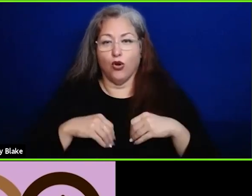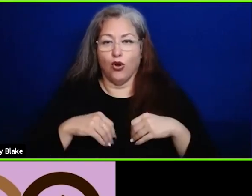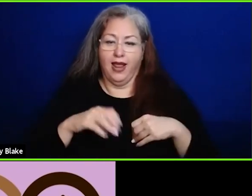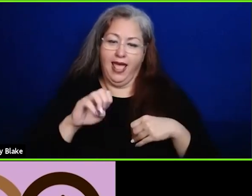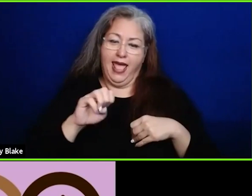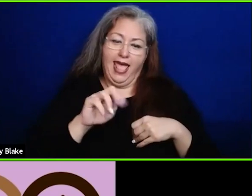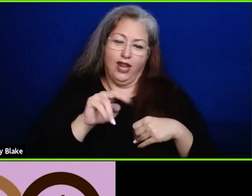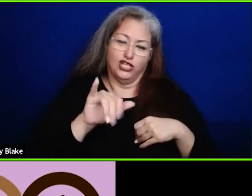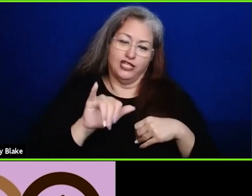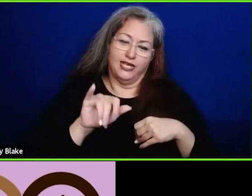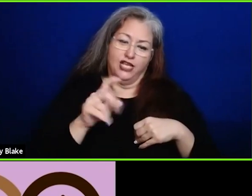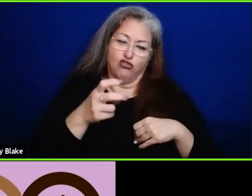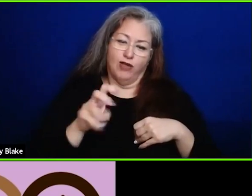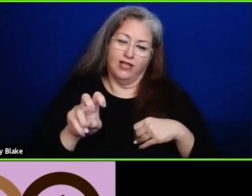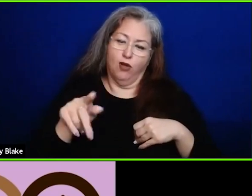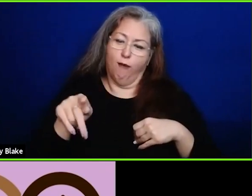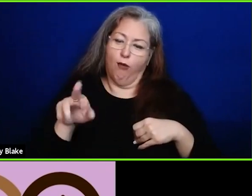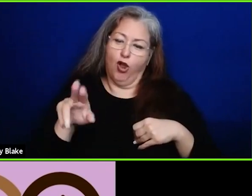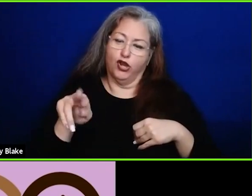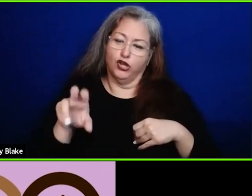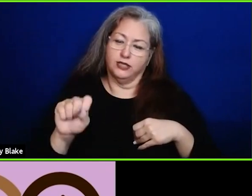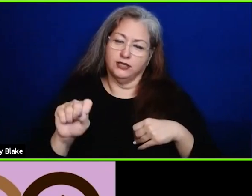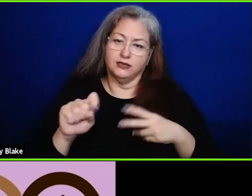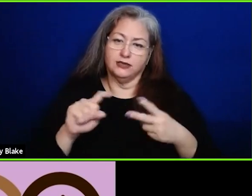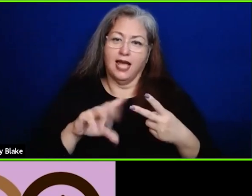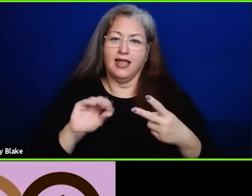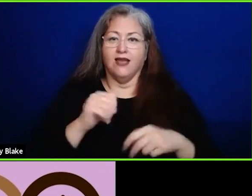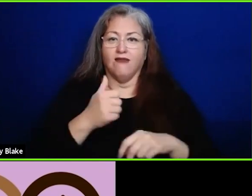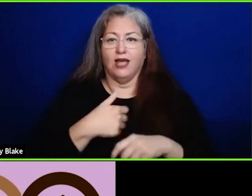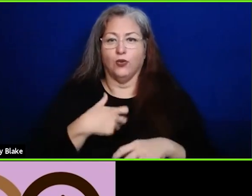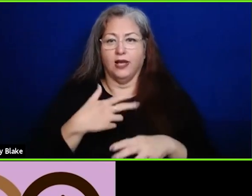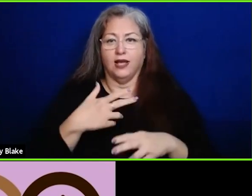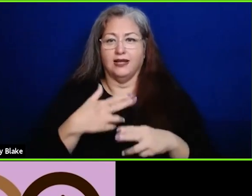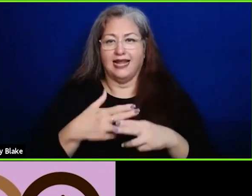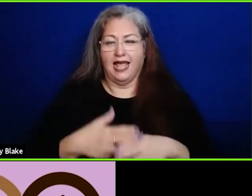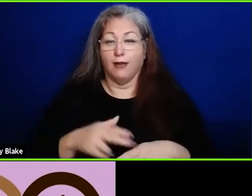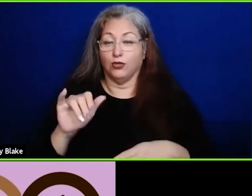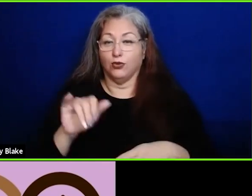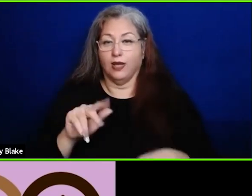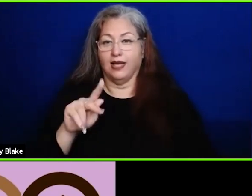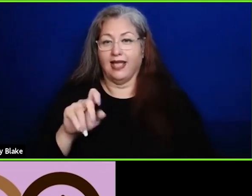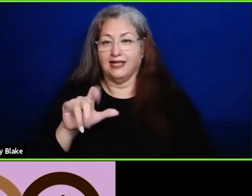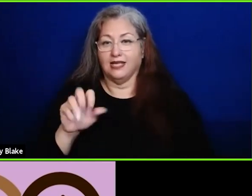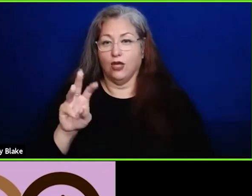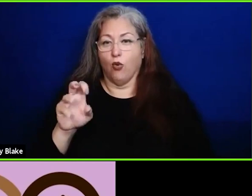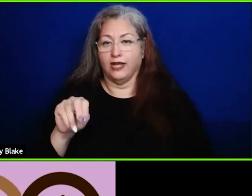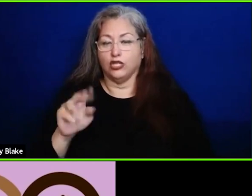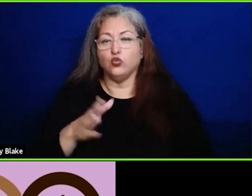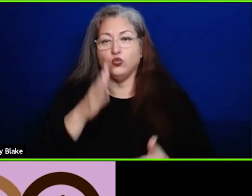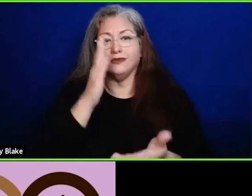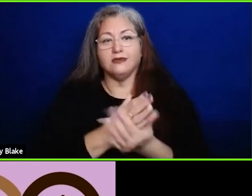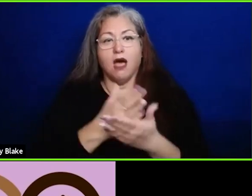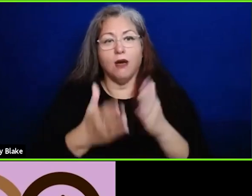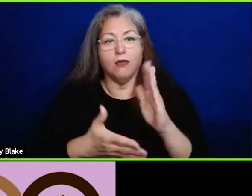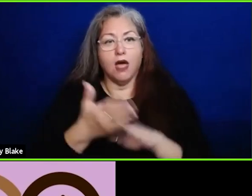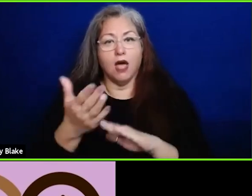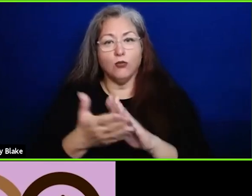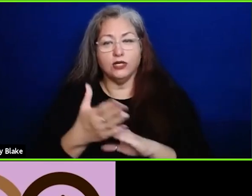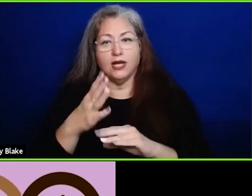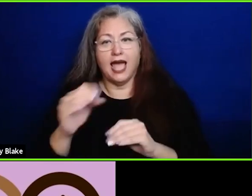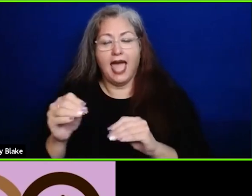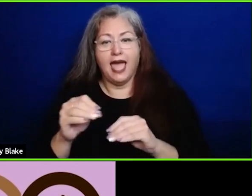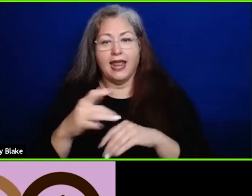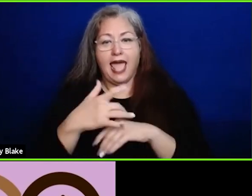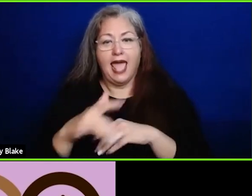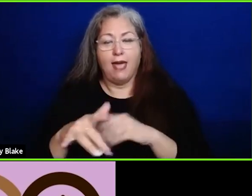Transfer Partners, and the founder, we like to name these people as well, Kelsey Warren, to stop operations and empty the